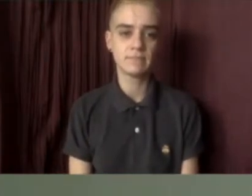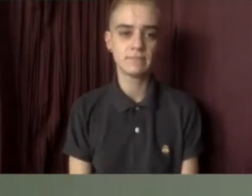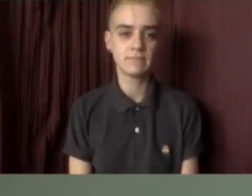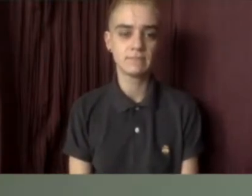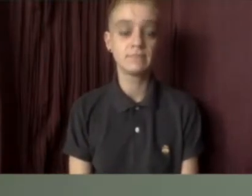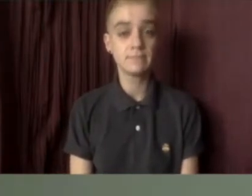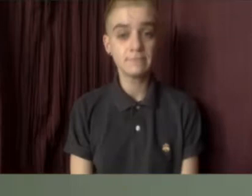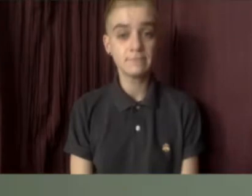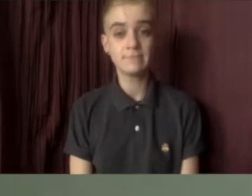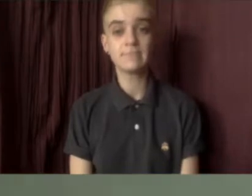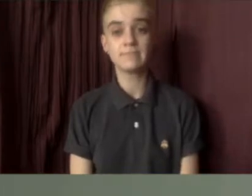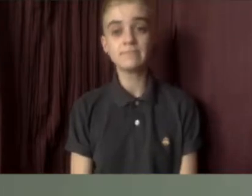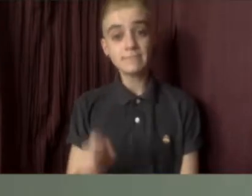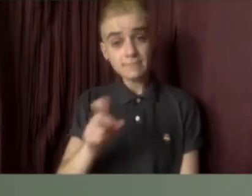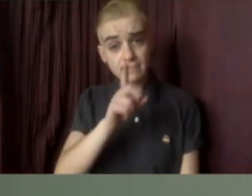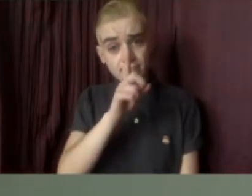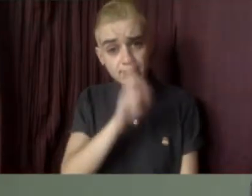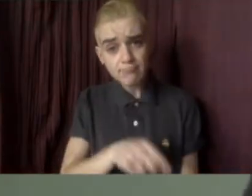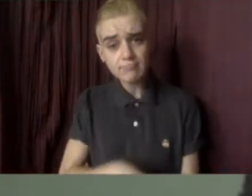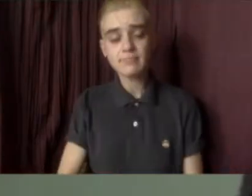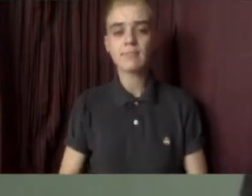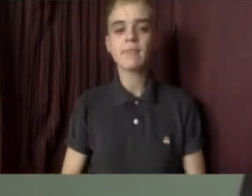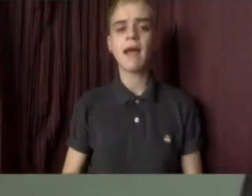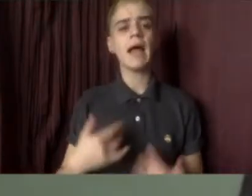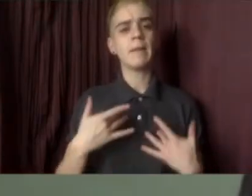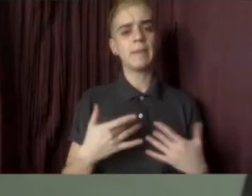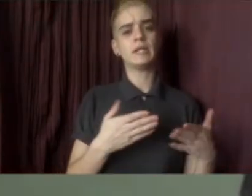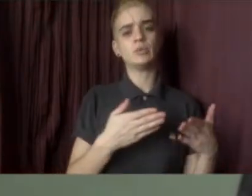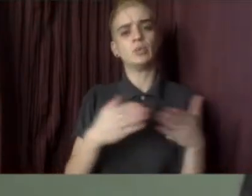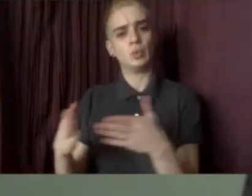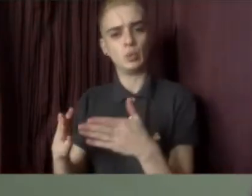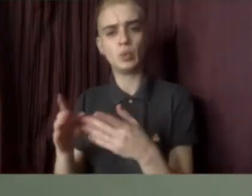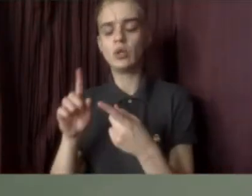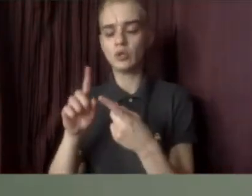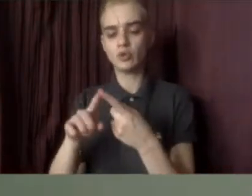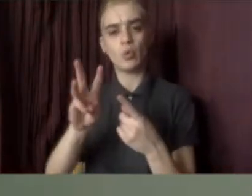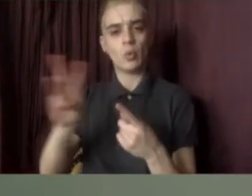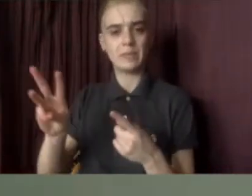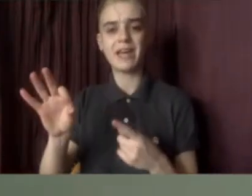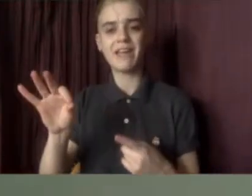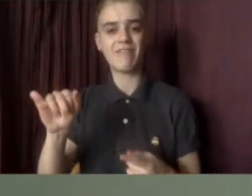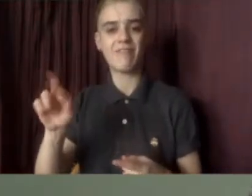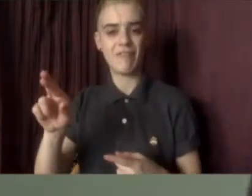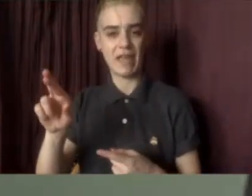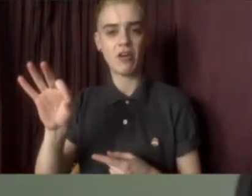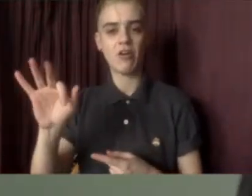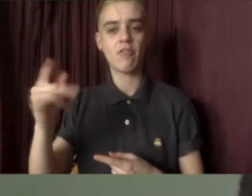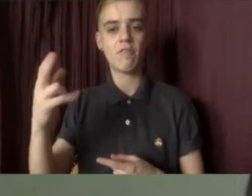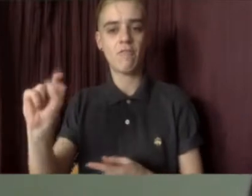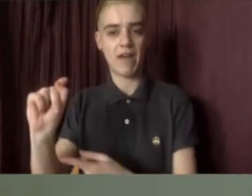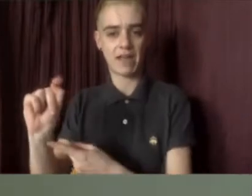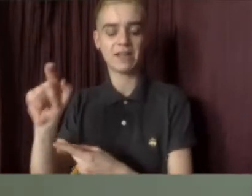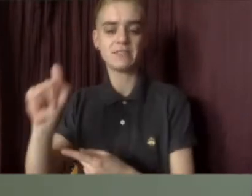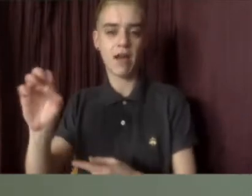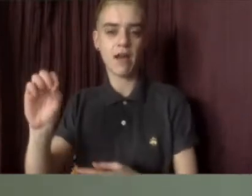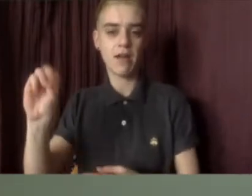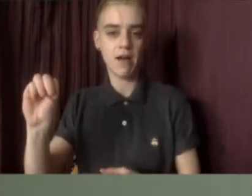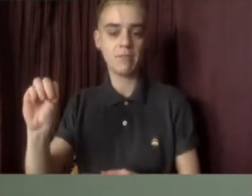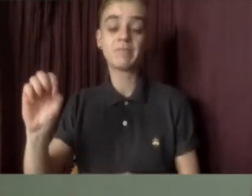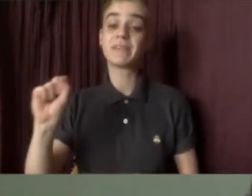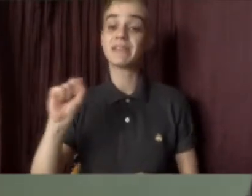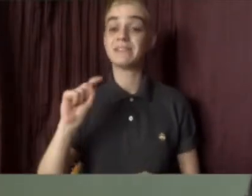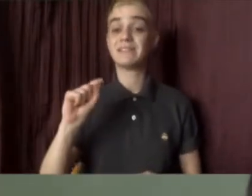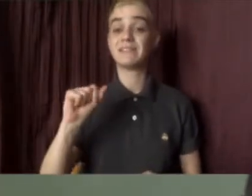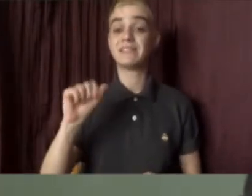ran for governor here in Georgia in 2018, lost that election in large part because of voter suppression. And